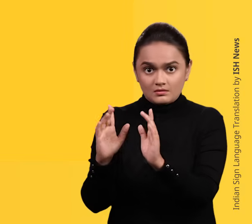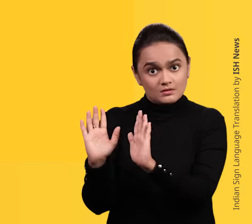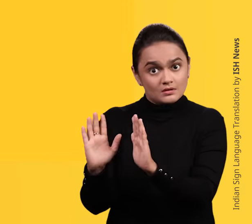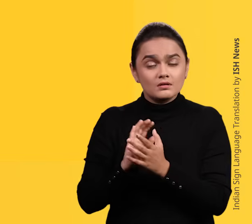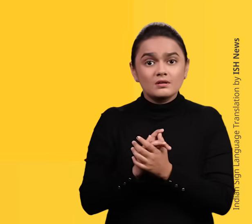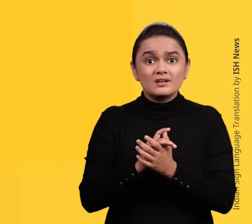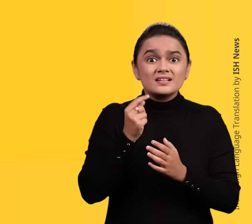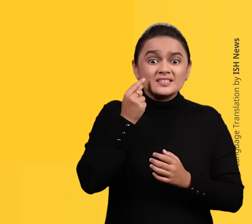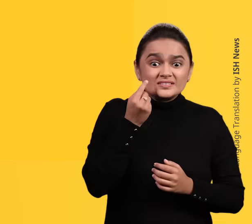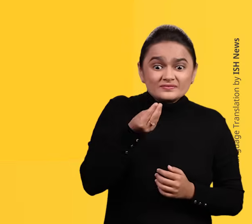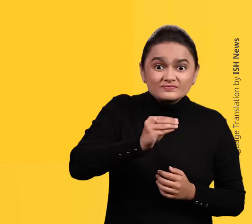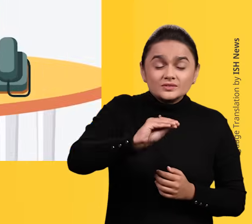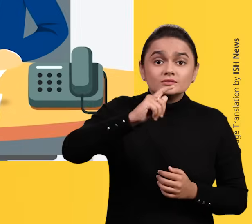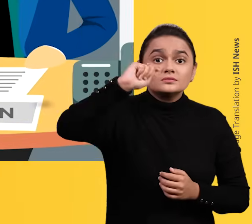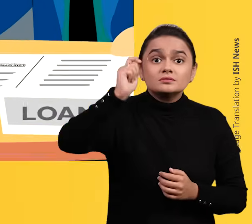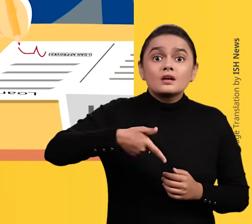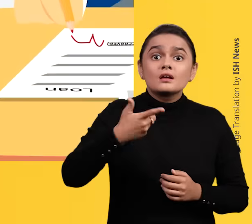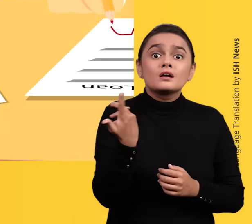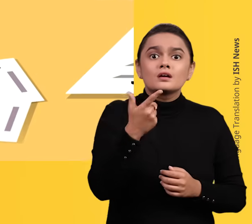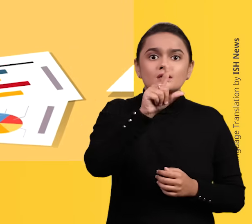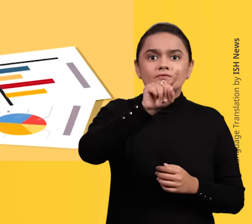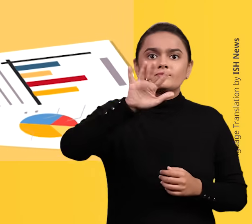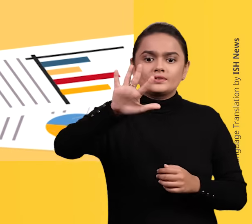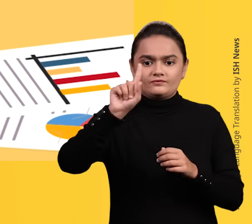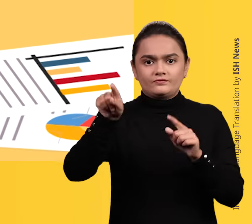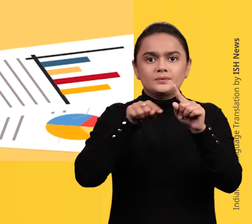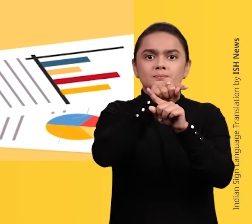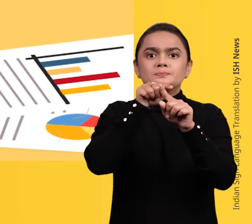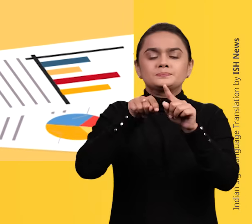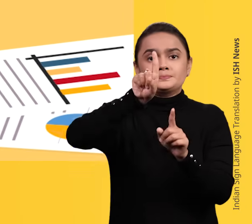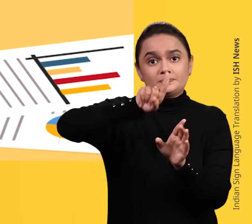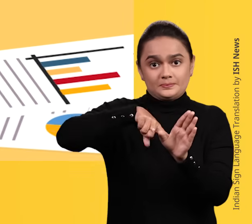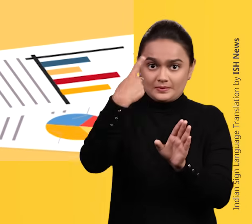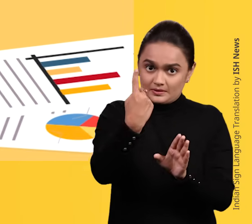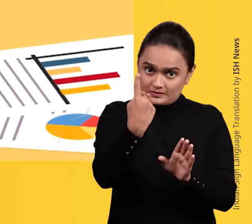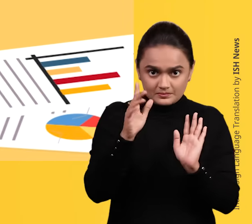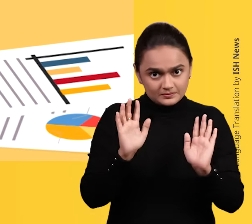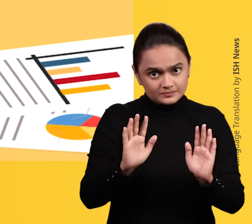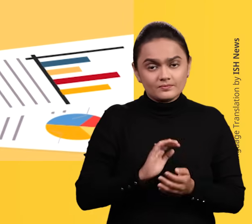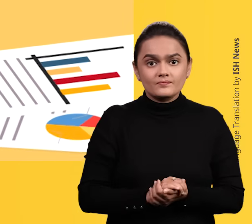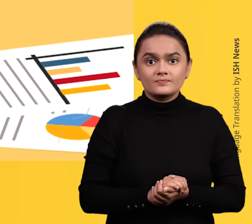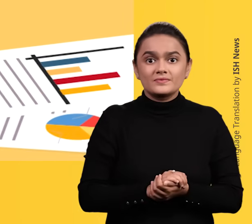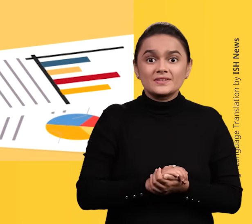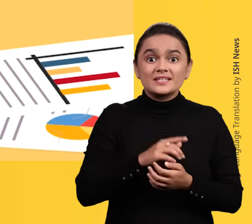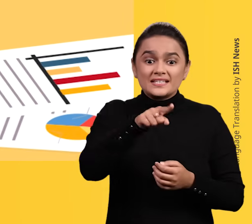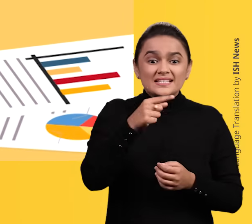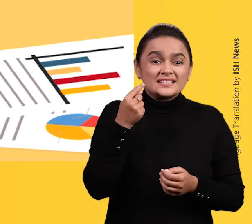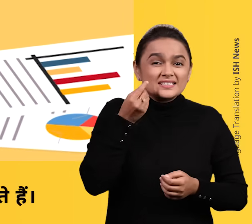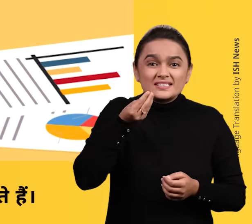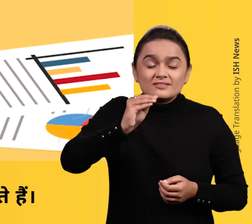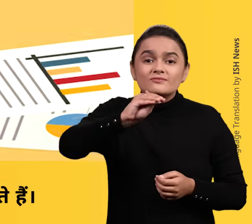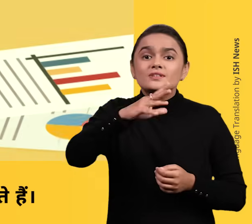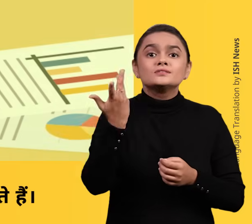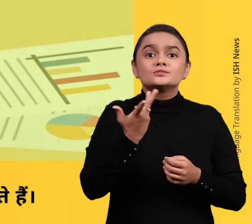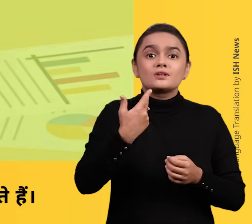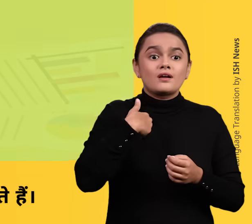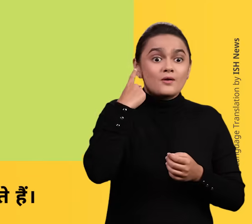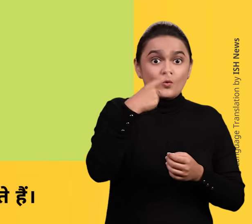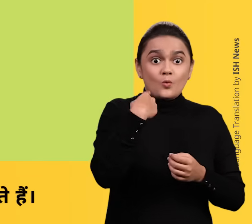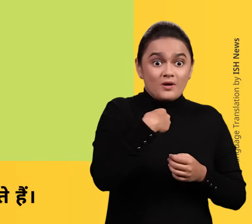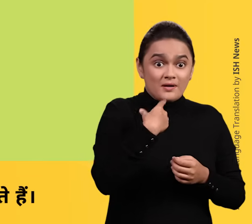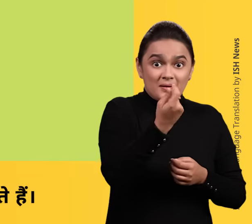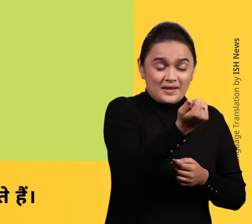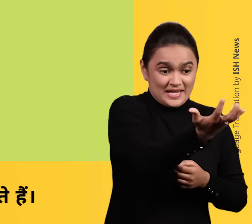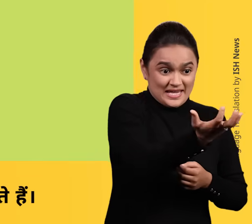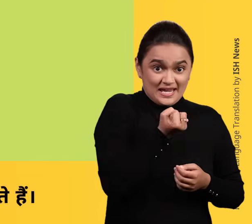loan. The interest is charged at 15% per year. Interest is the money